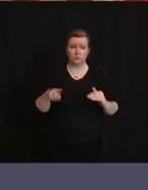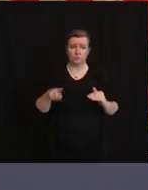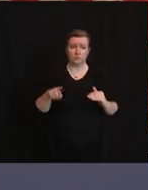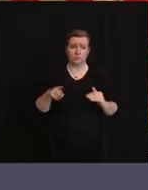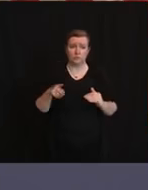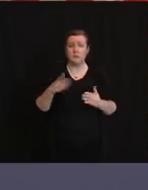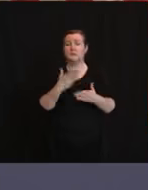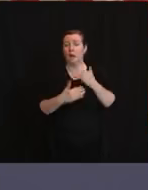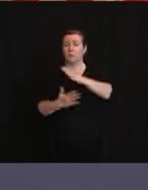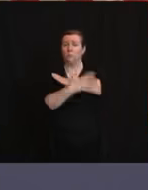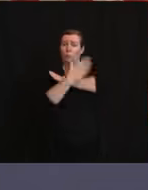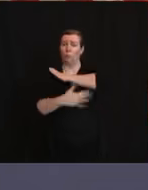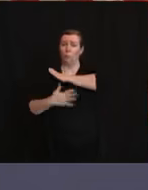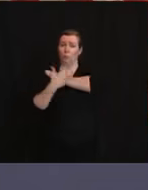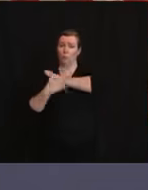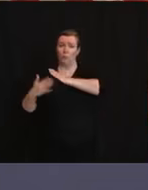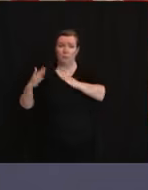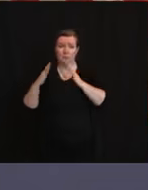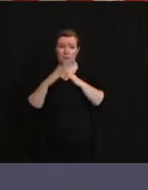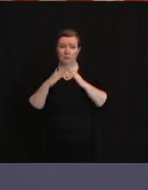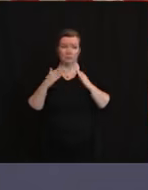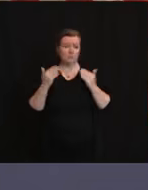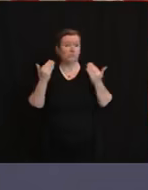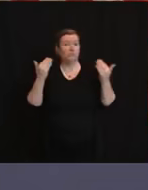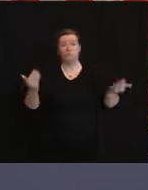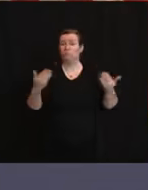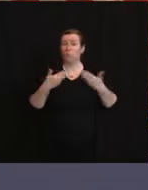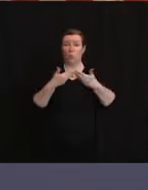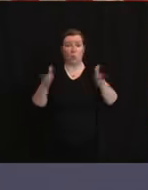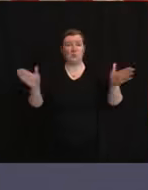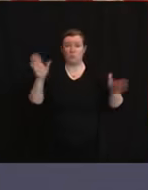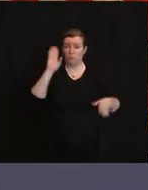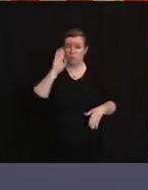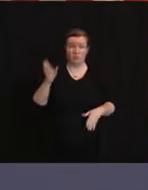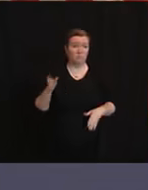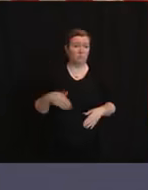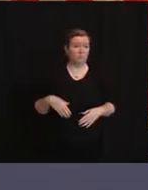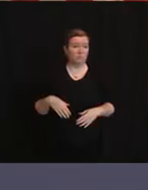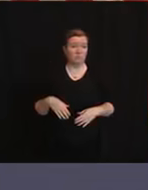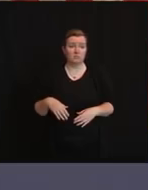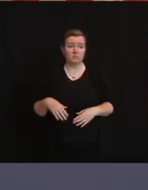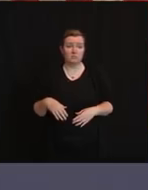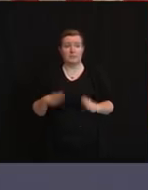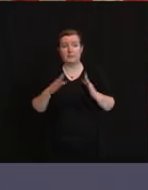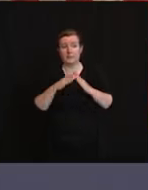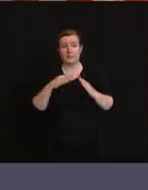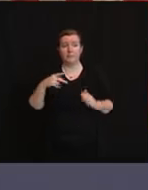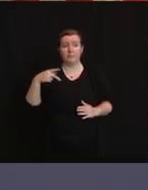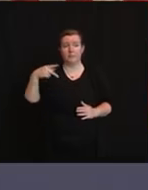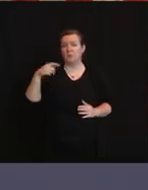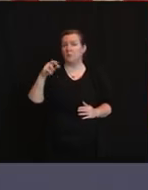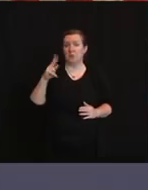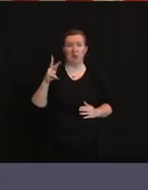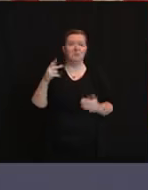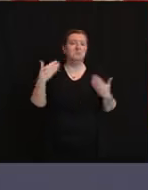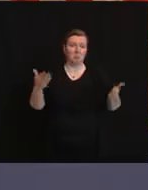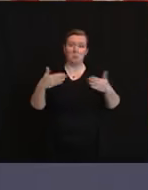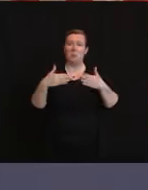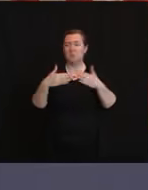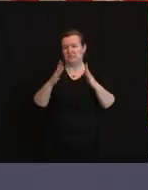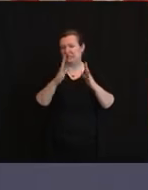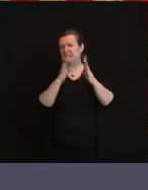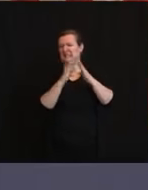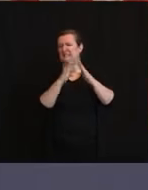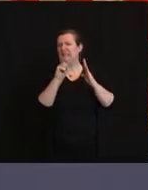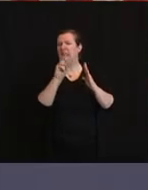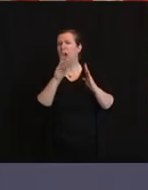and boardwalks. Municipal parks already can open, as you have described. By the end of this week,